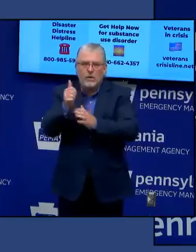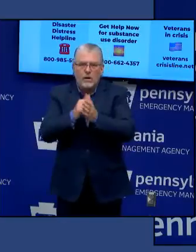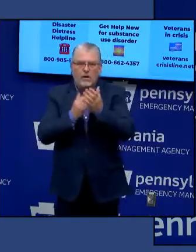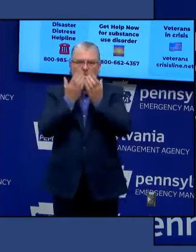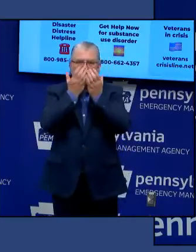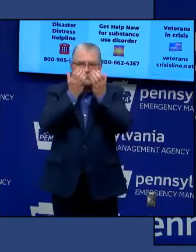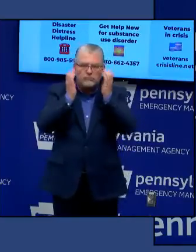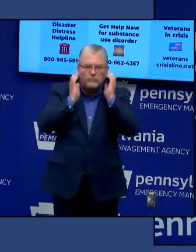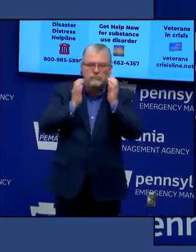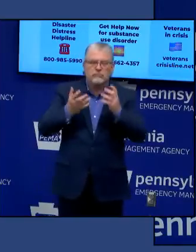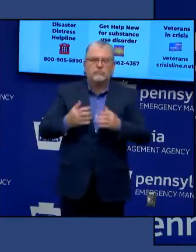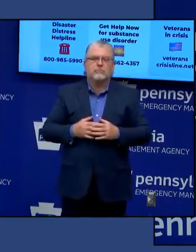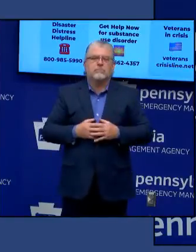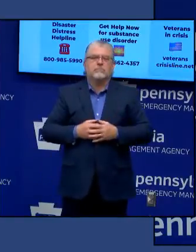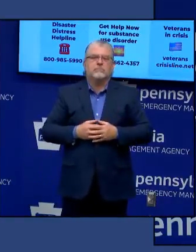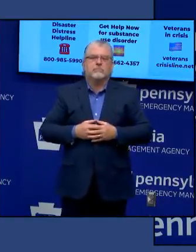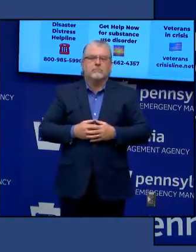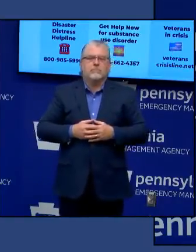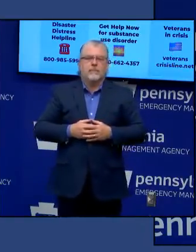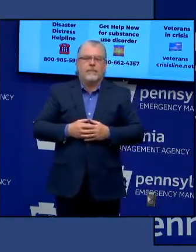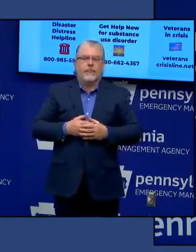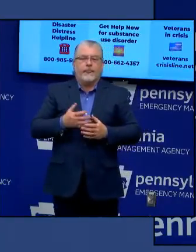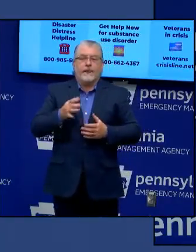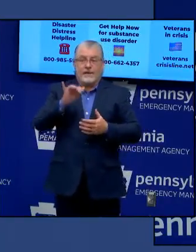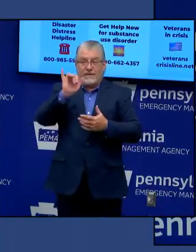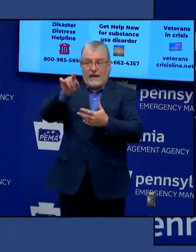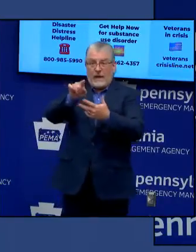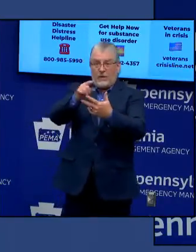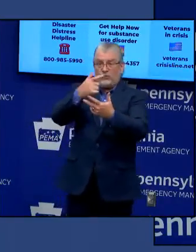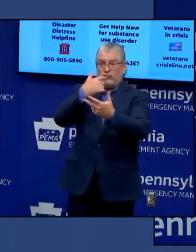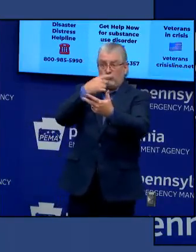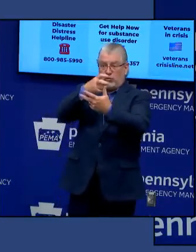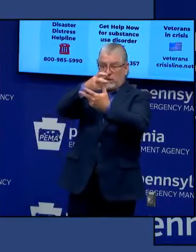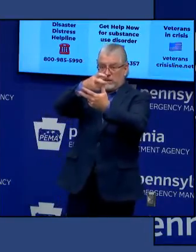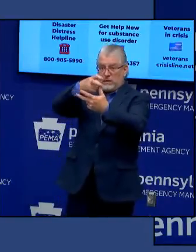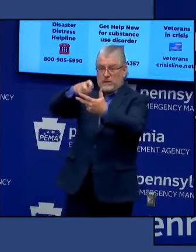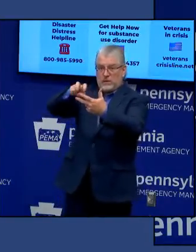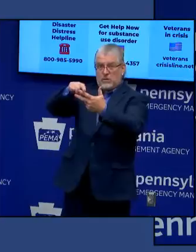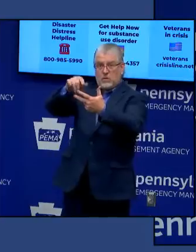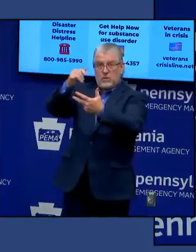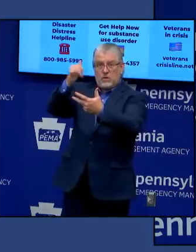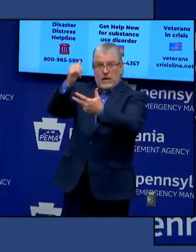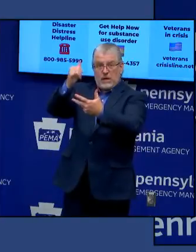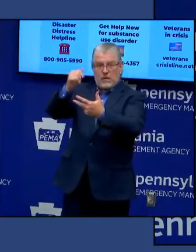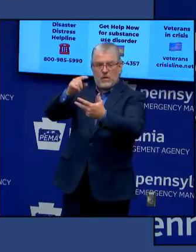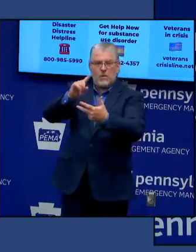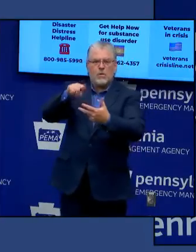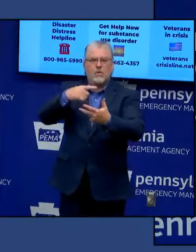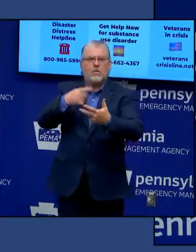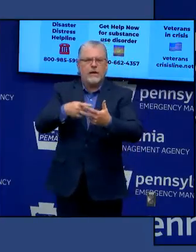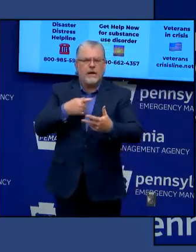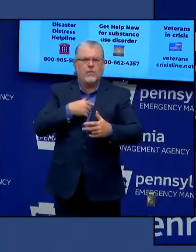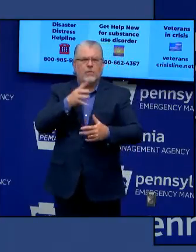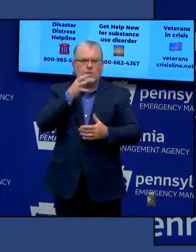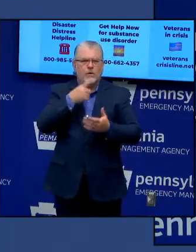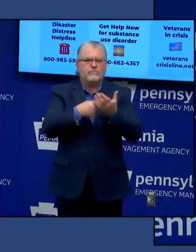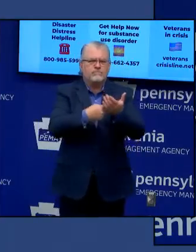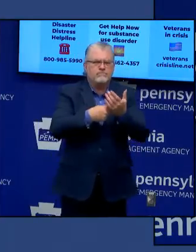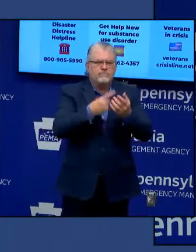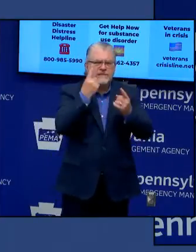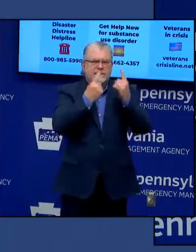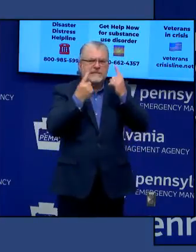regions do go from red to yellow, we'll be starting to think of what the next step would be. And as always, the governor makes the final